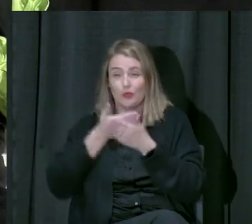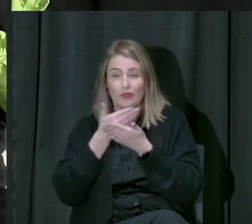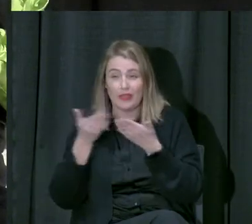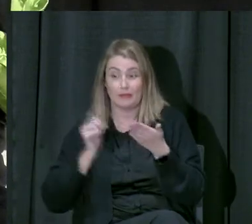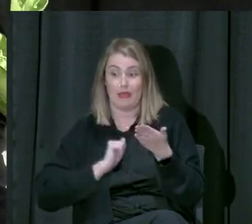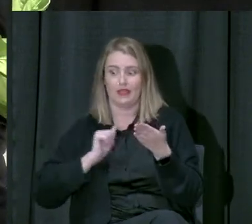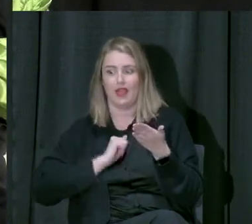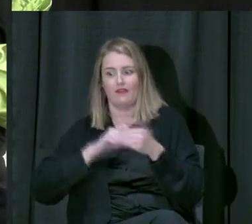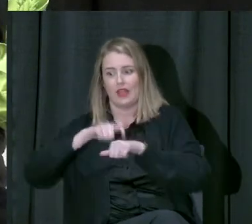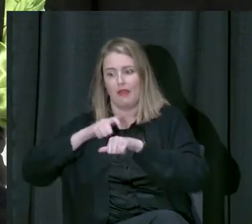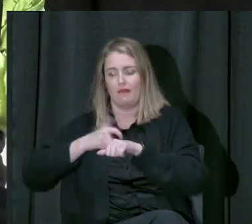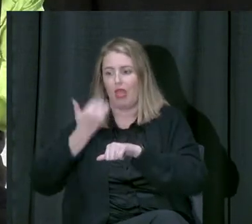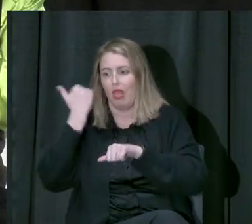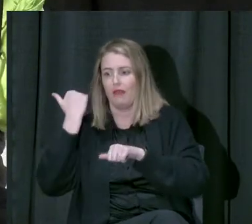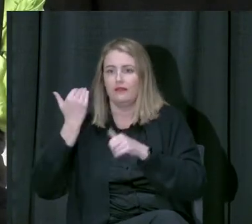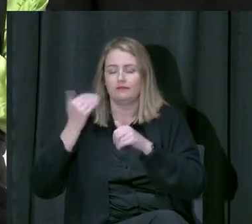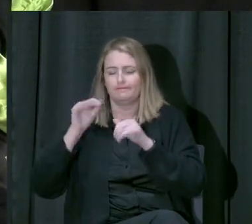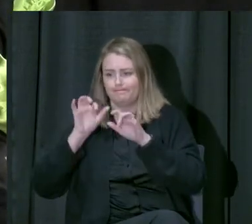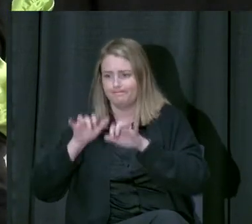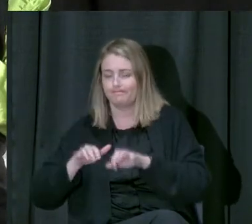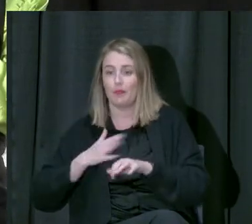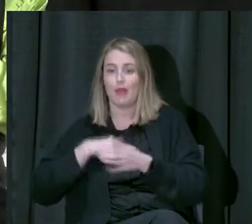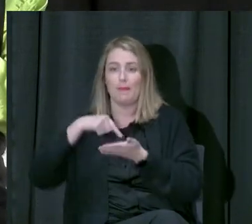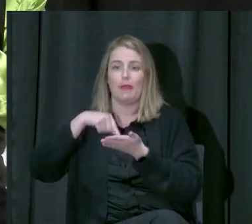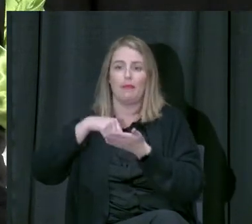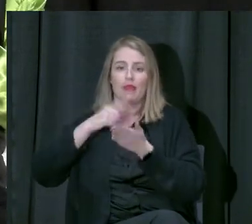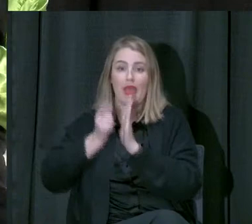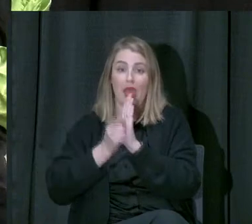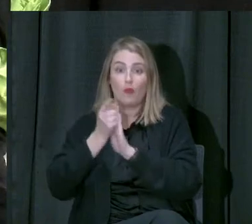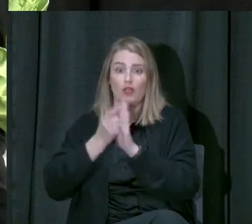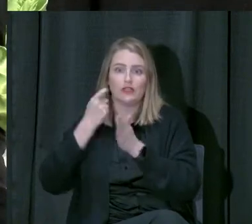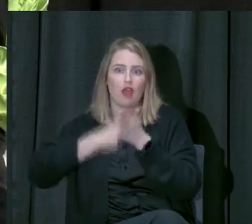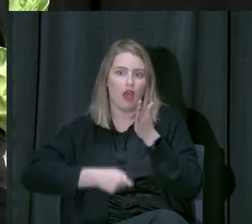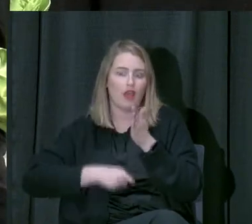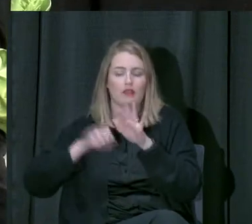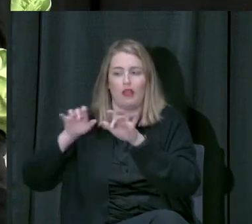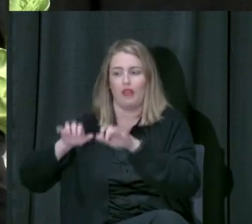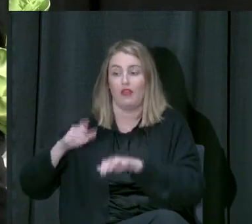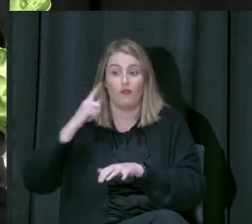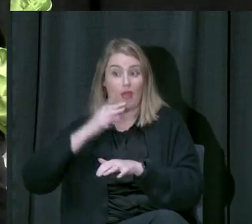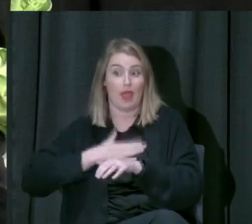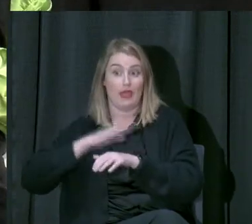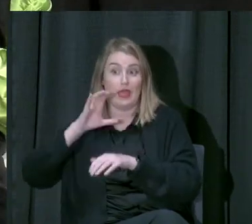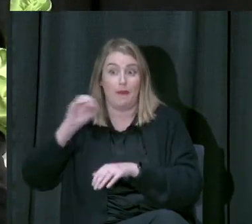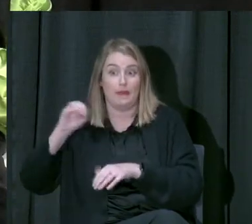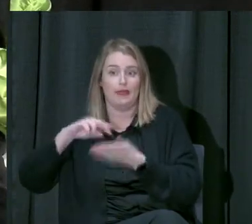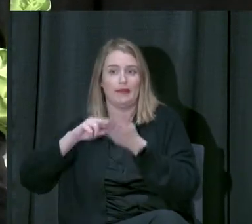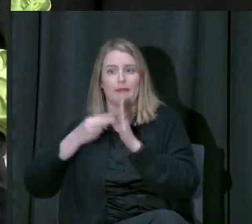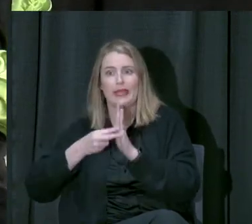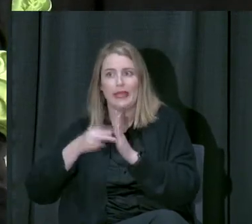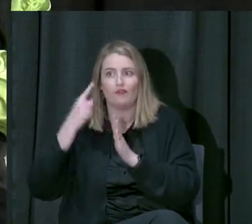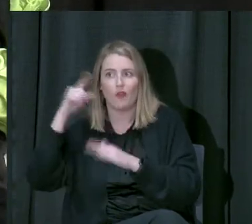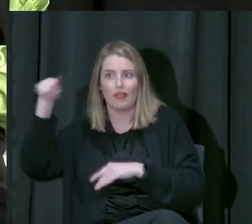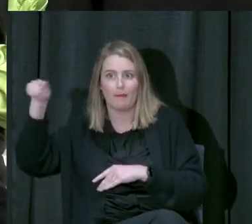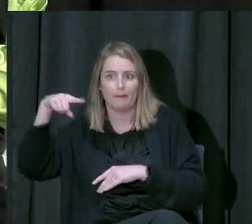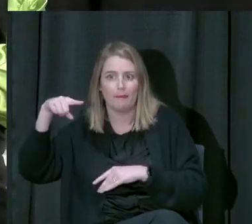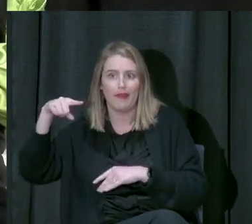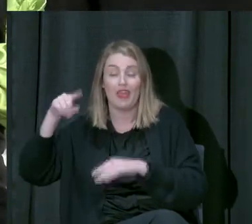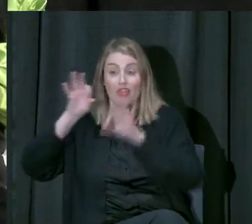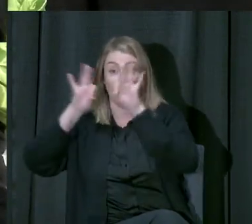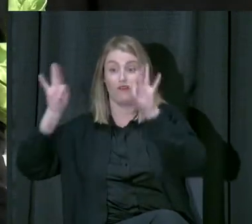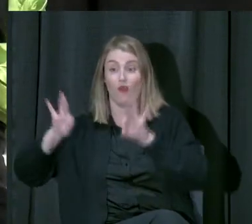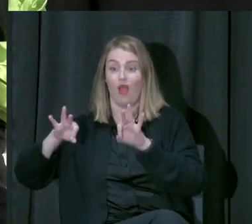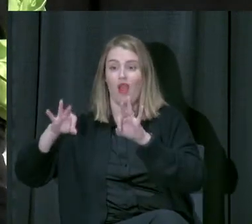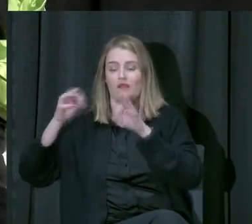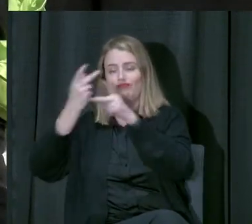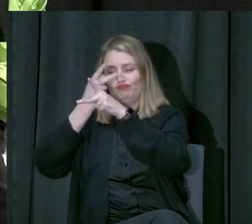own? And what does my billable hours kind of cost? And what does that mean for my company? And then the form will actually do all the math and show you